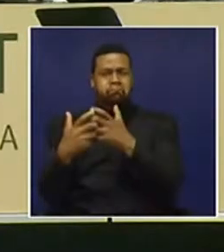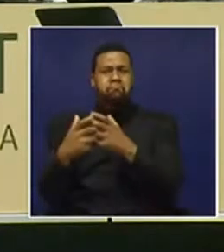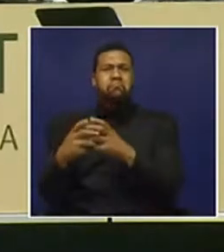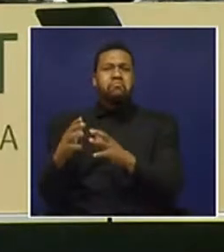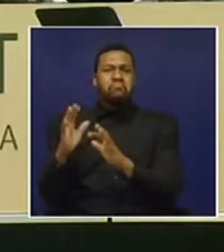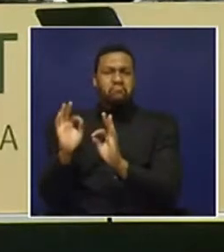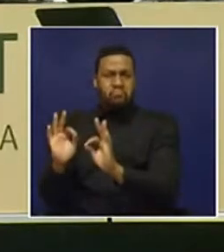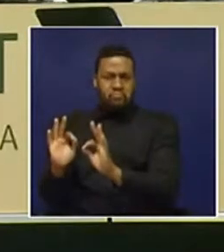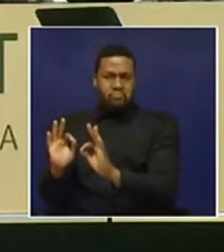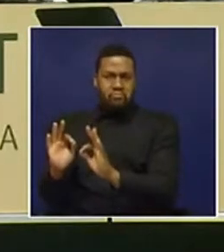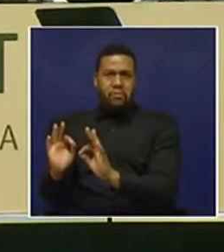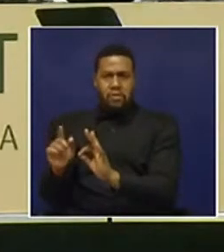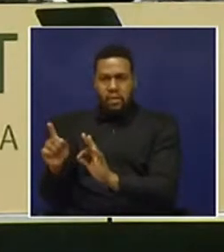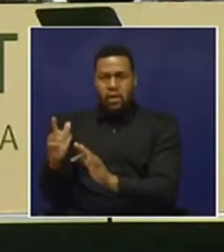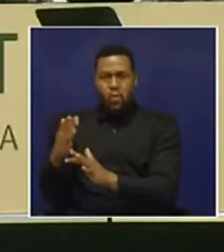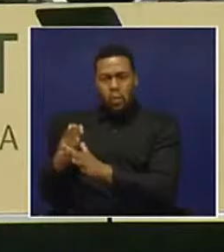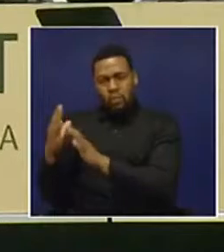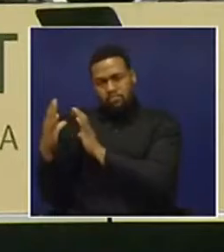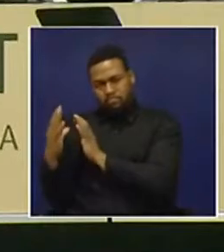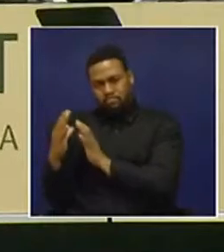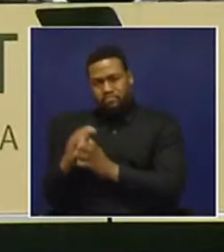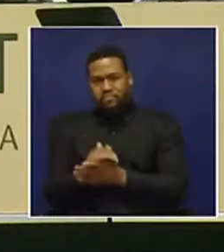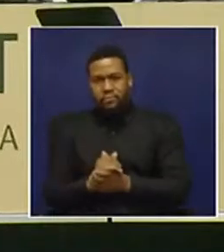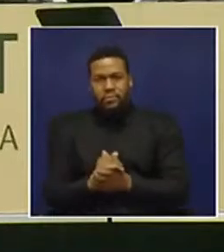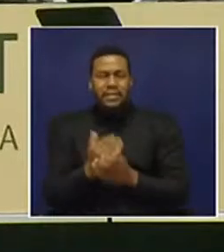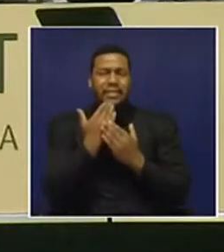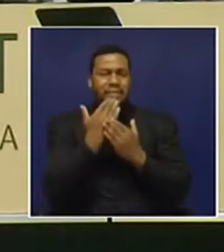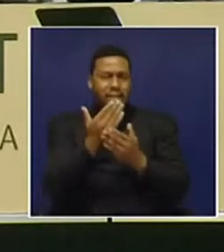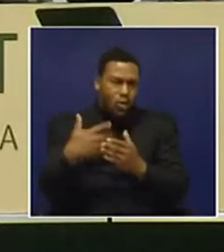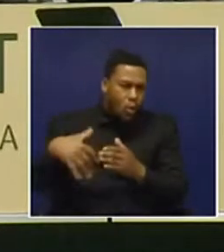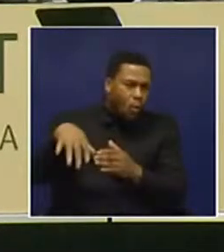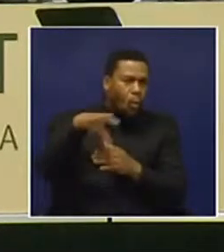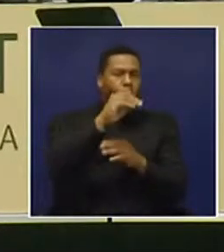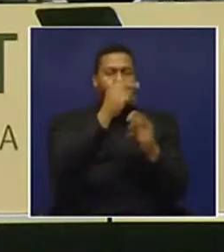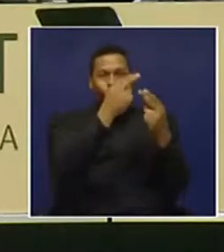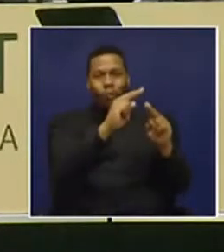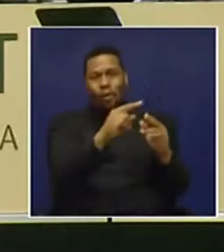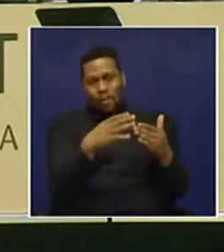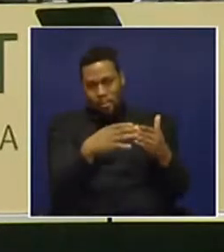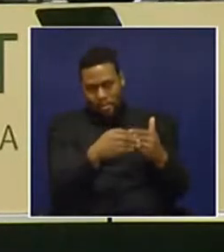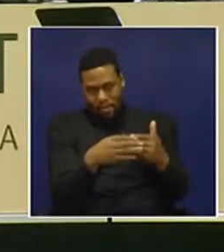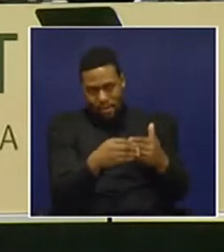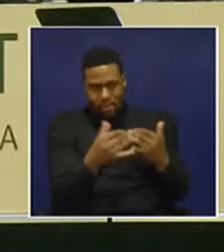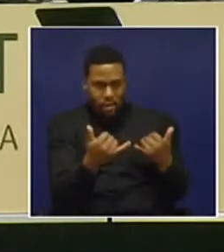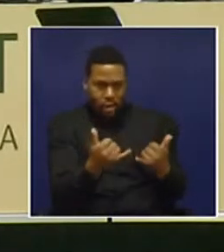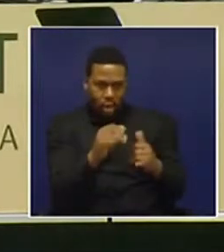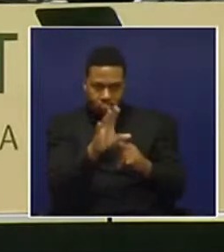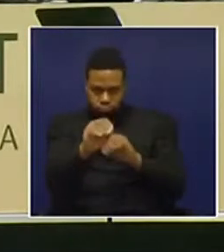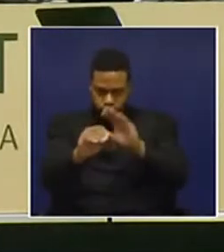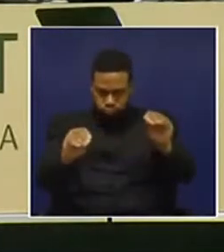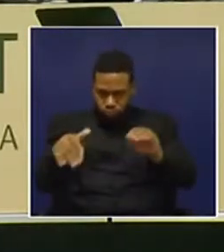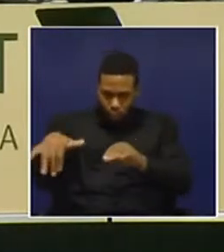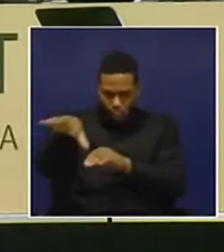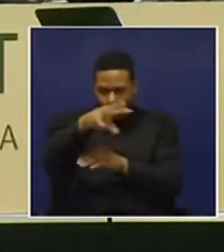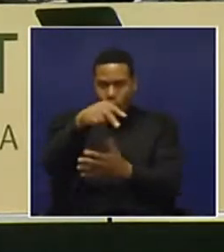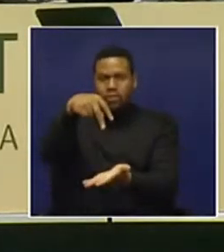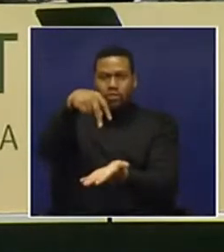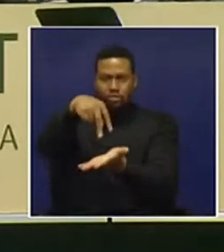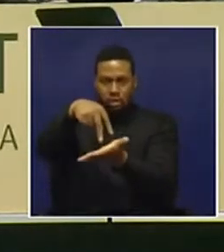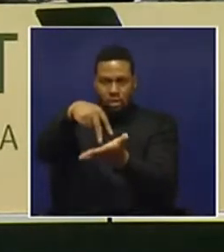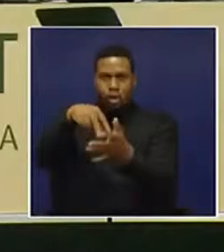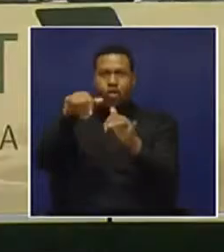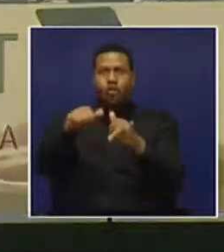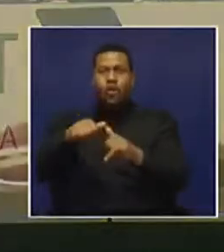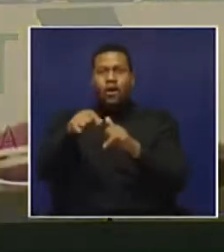Thank you very much to all the honorable members. I will now ask members to stand and wait for the presiding